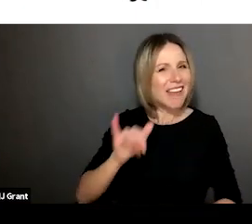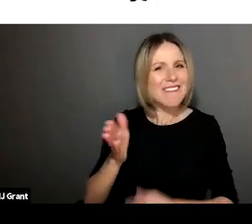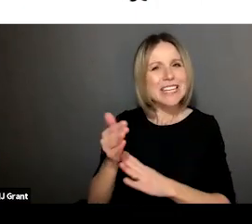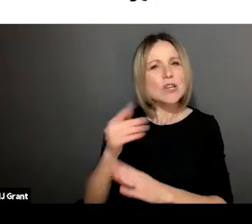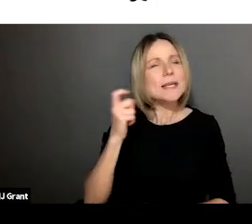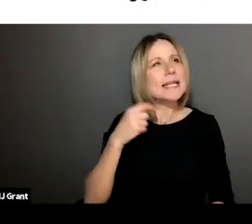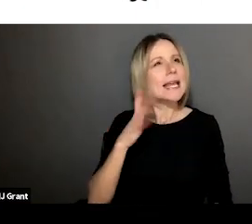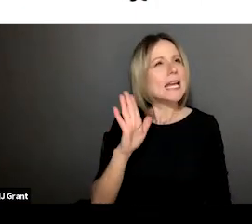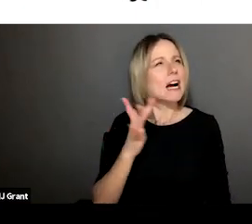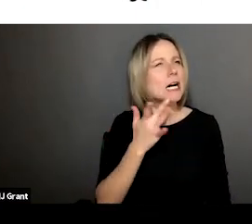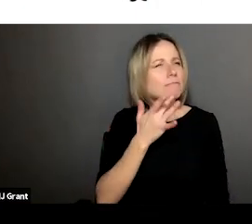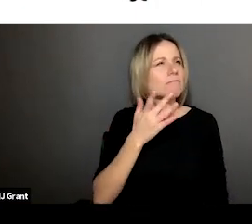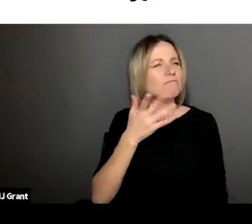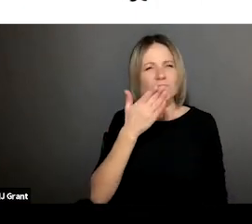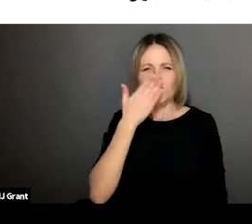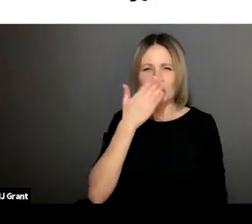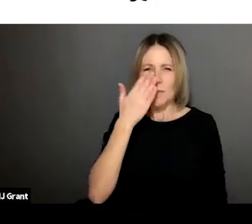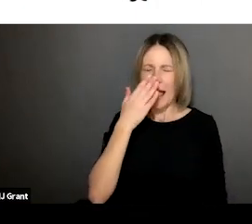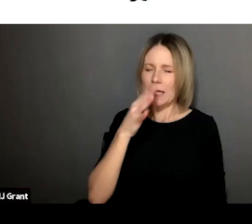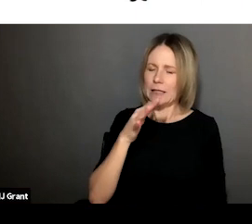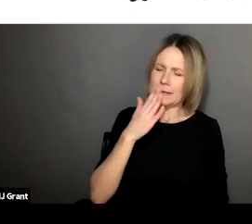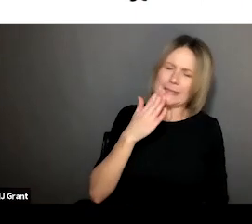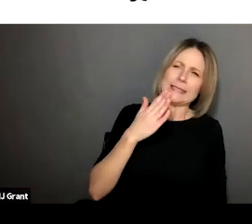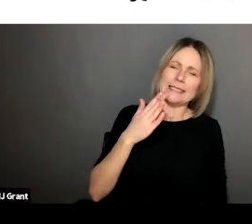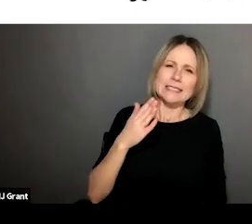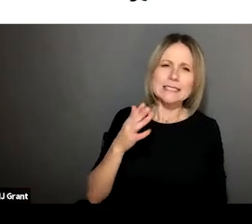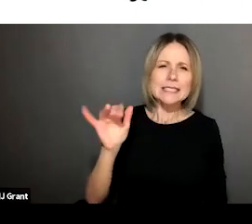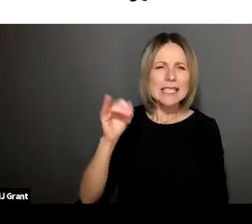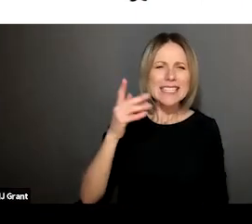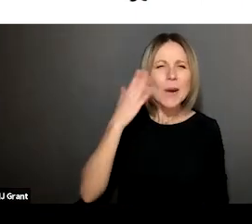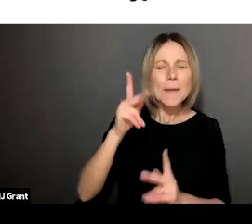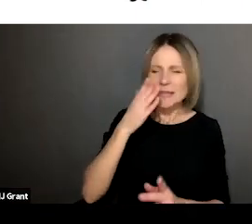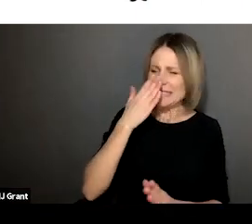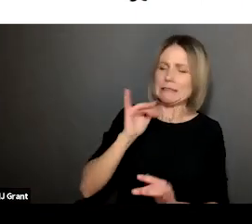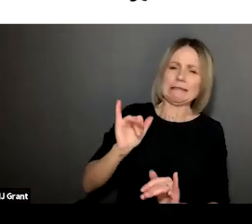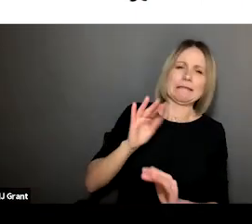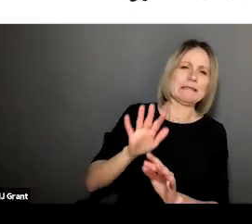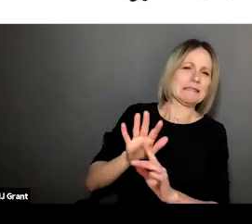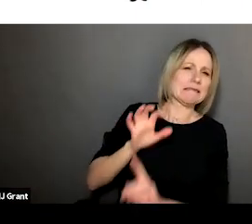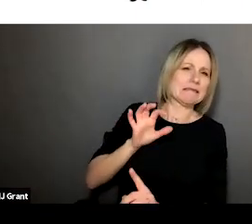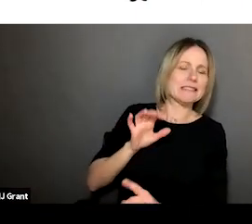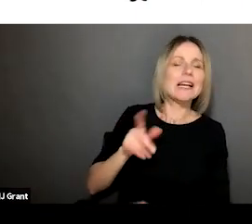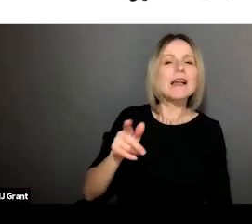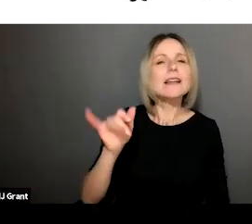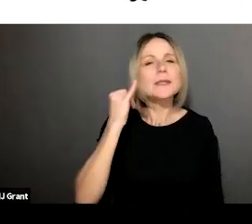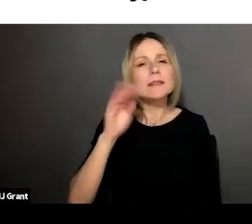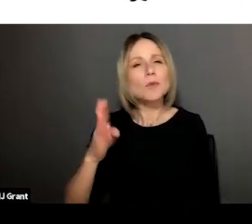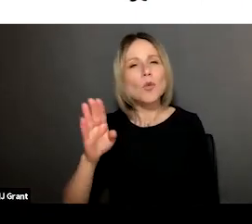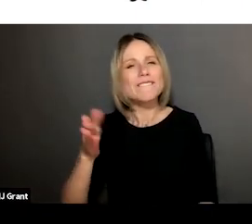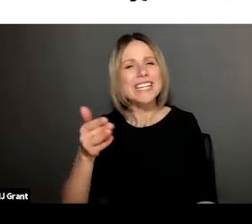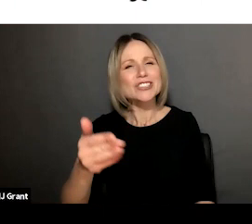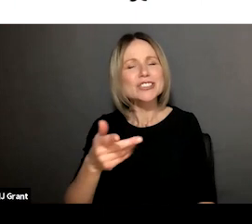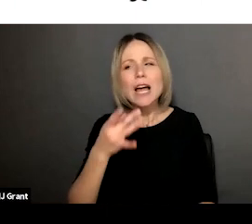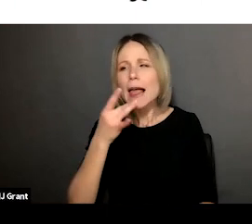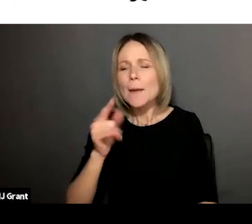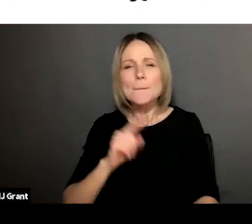a little bit odoriferous. I think people shy away from it. It's like bluefish, which, you know, is a great fish, but a friend of mine